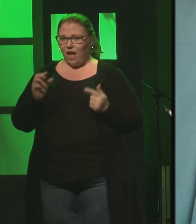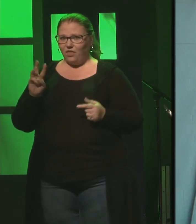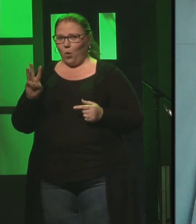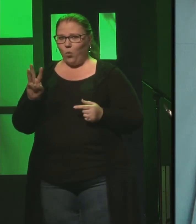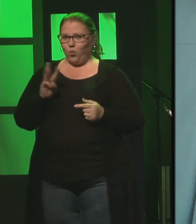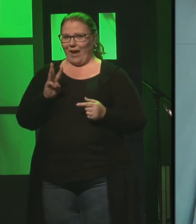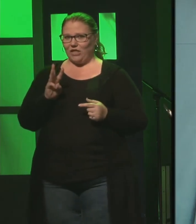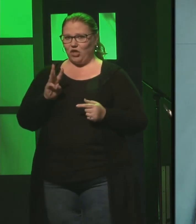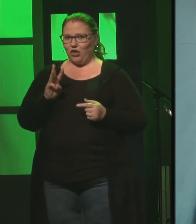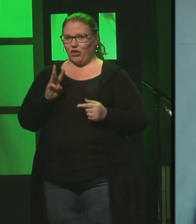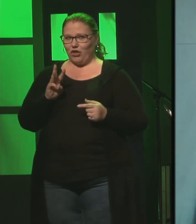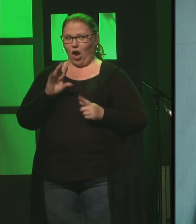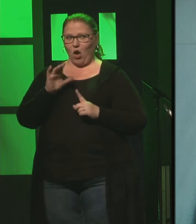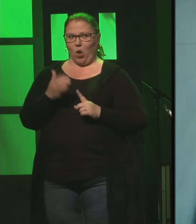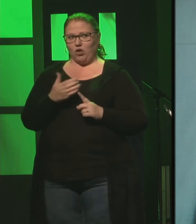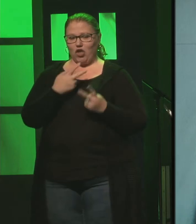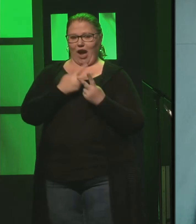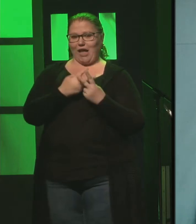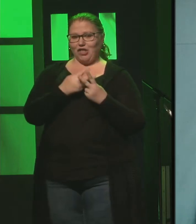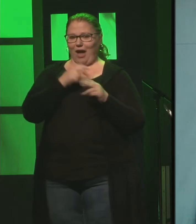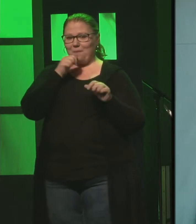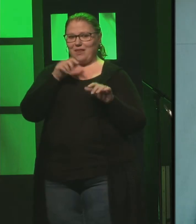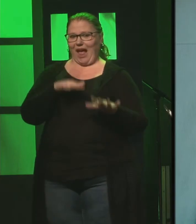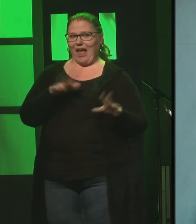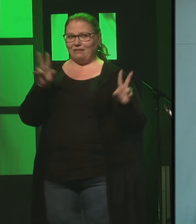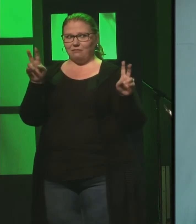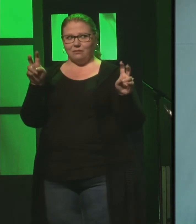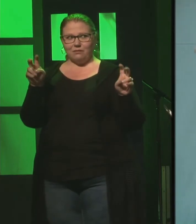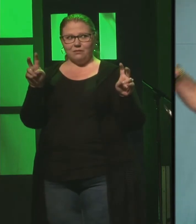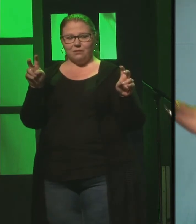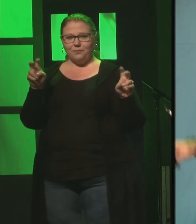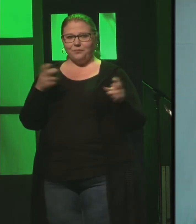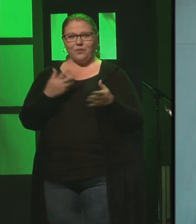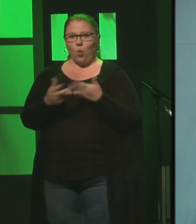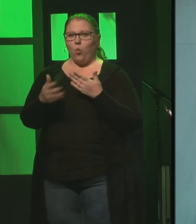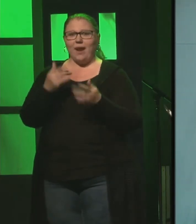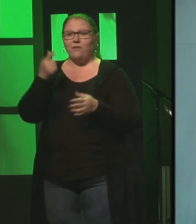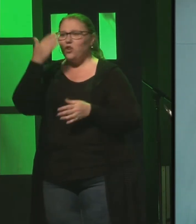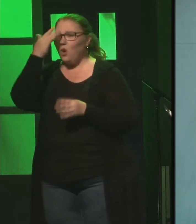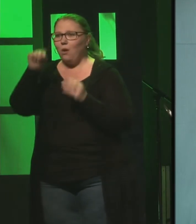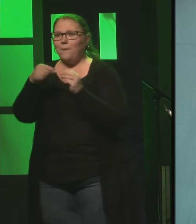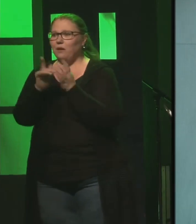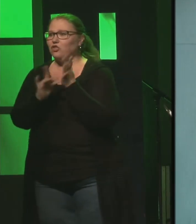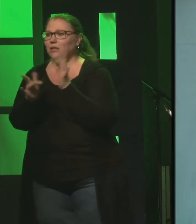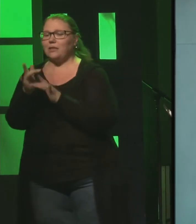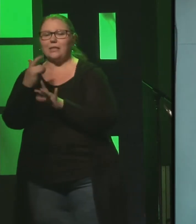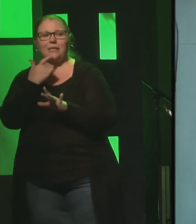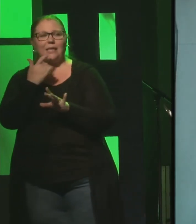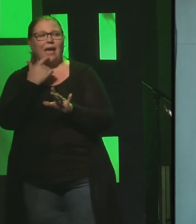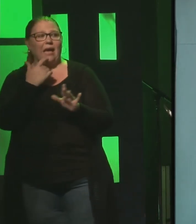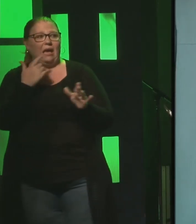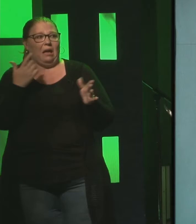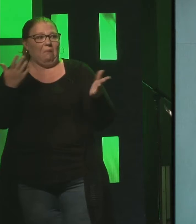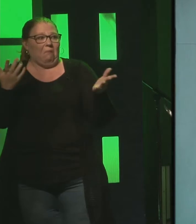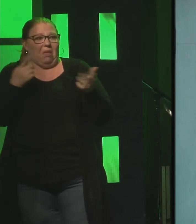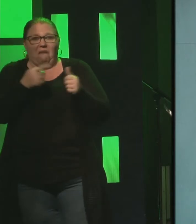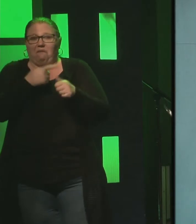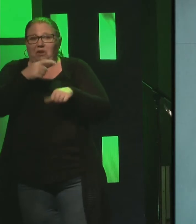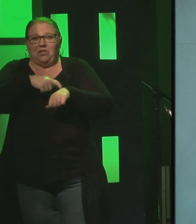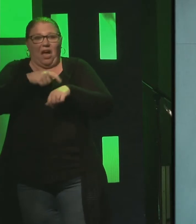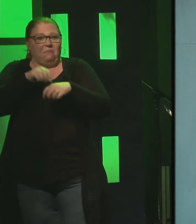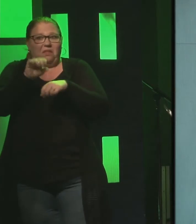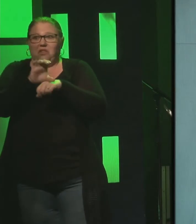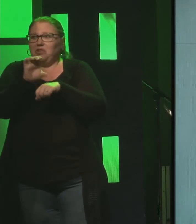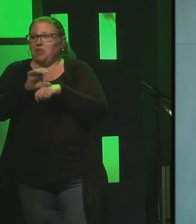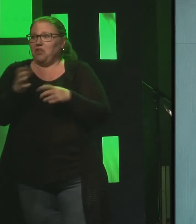culture #blessed life? Whatever you might know of Jesus, right? Let's say you're not in your first time ever in